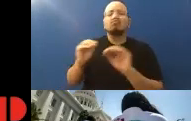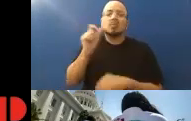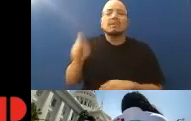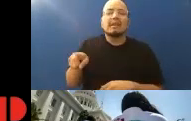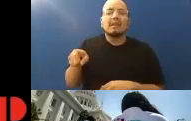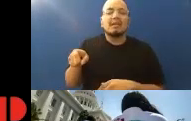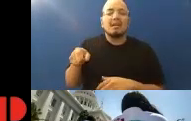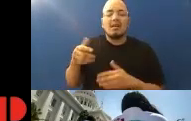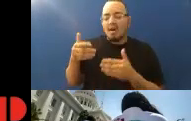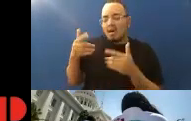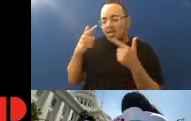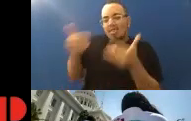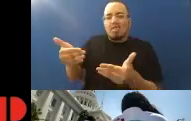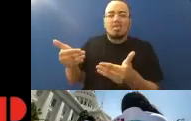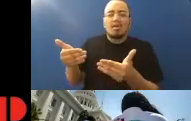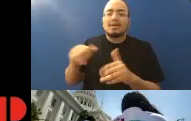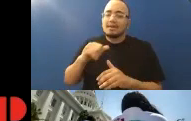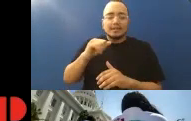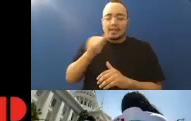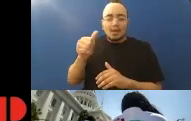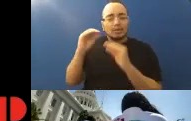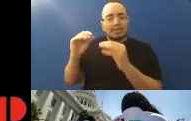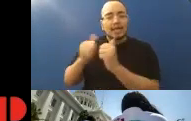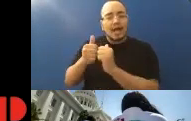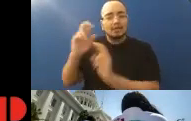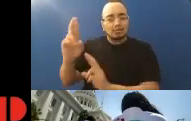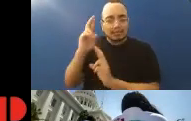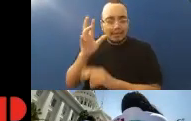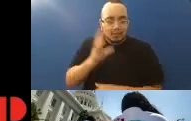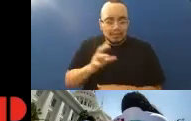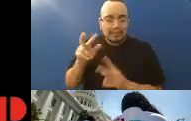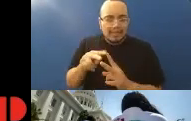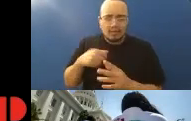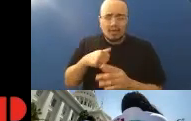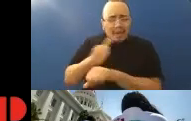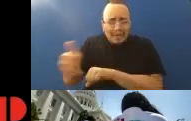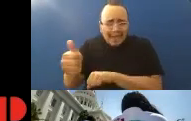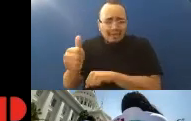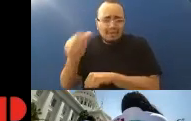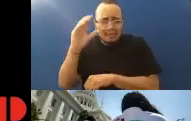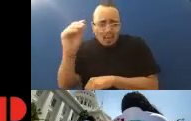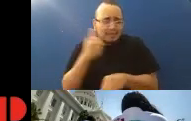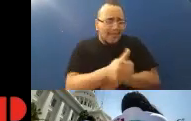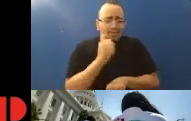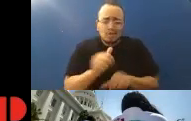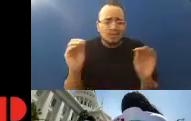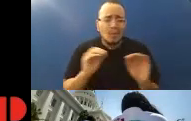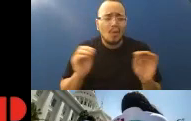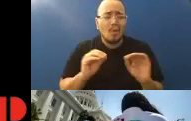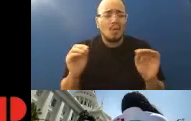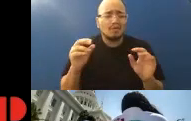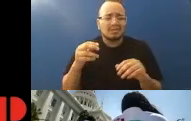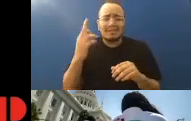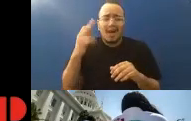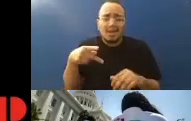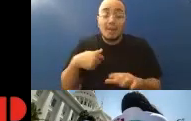They're not taught to respect women at a very young age. So I'm not blaming them either. And this the fucked up part is, excuse